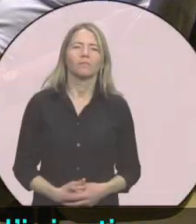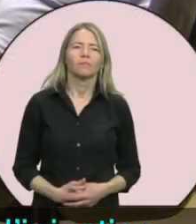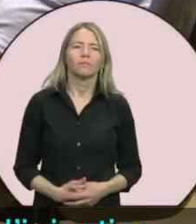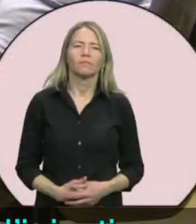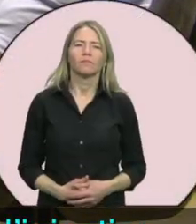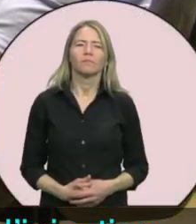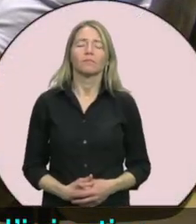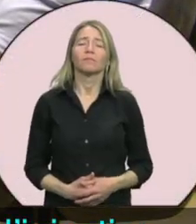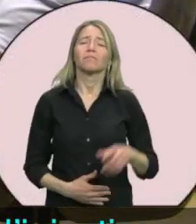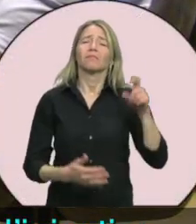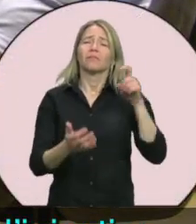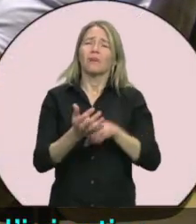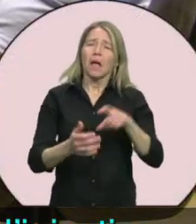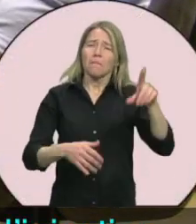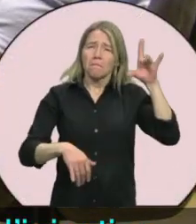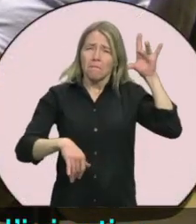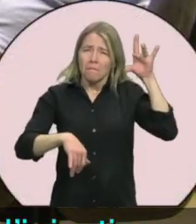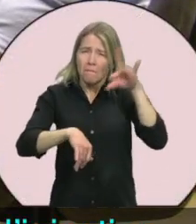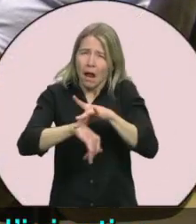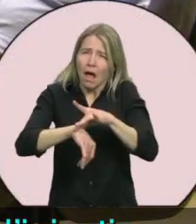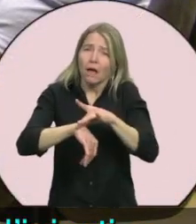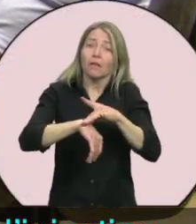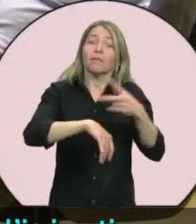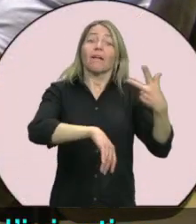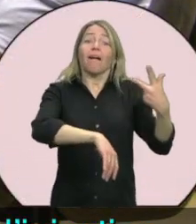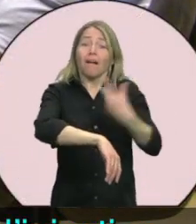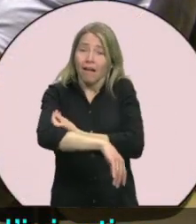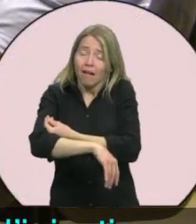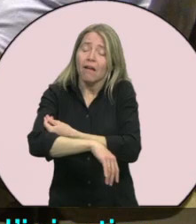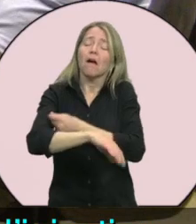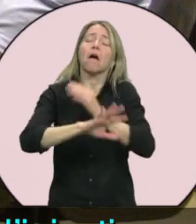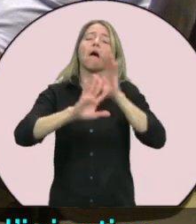When she was ill, she recovered after the